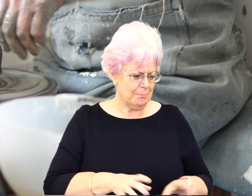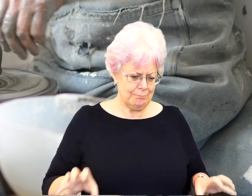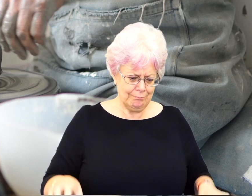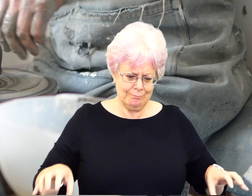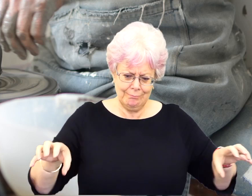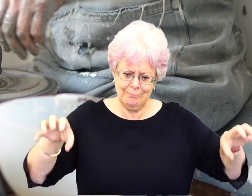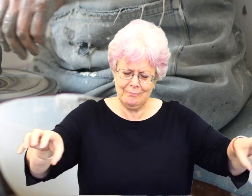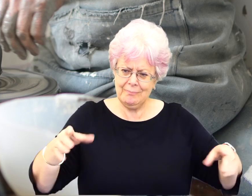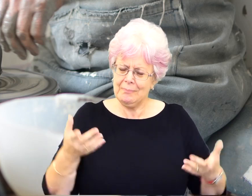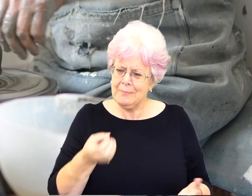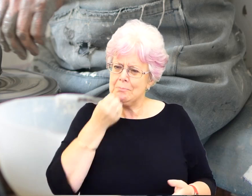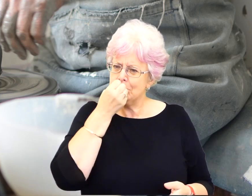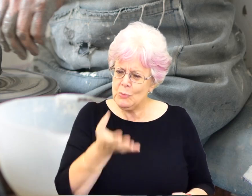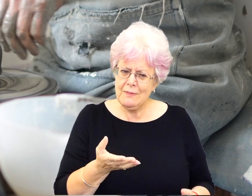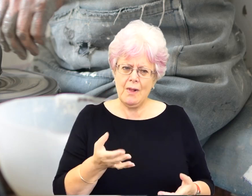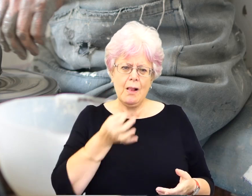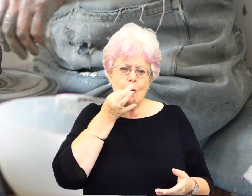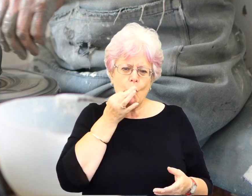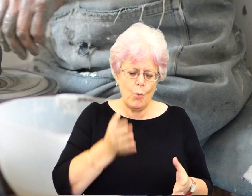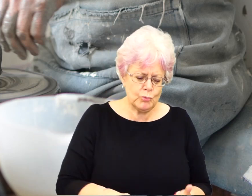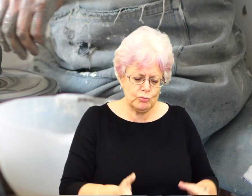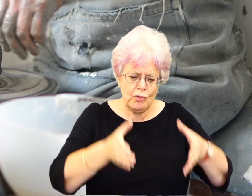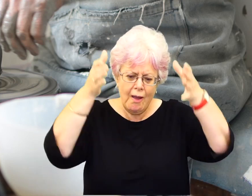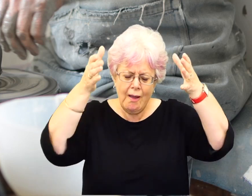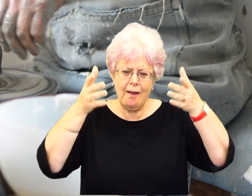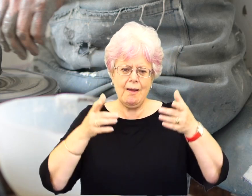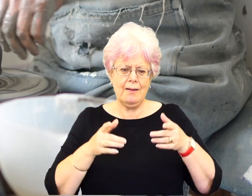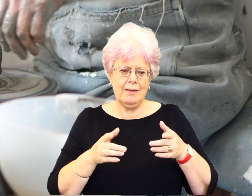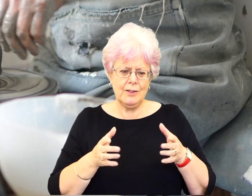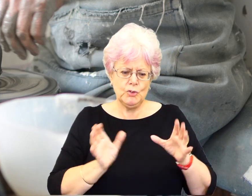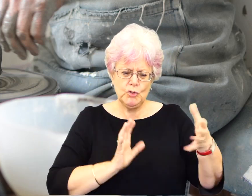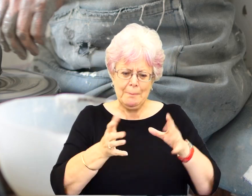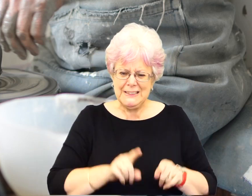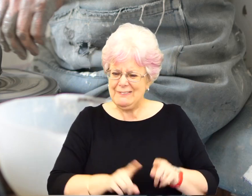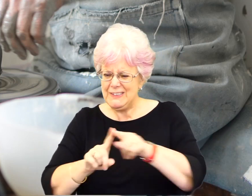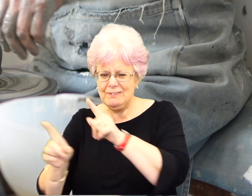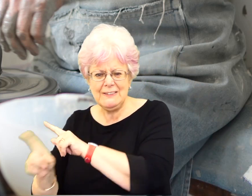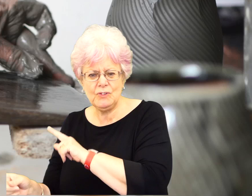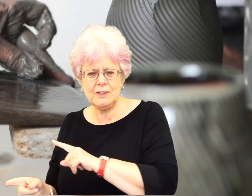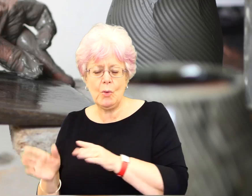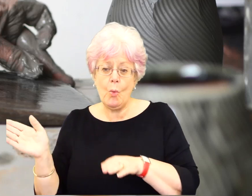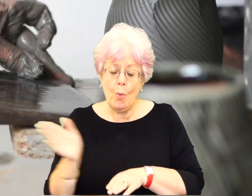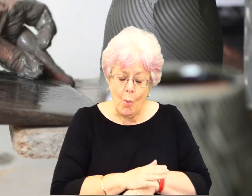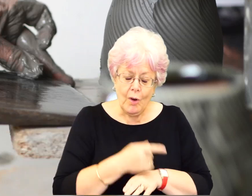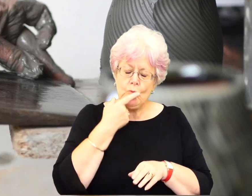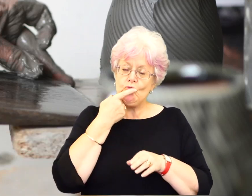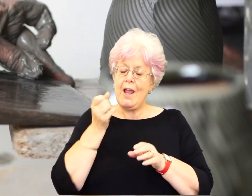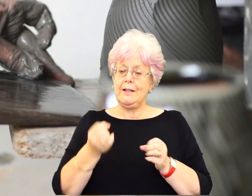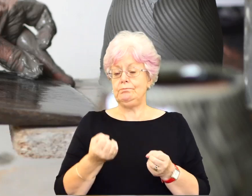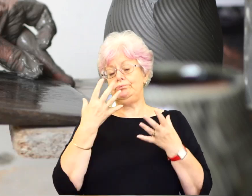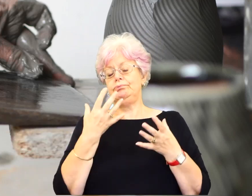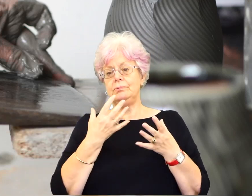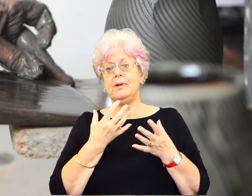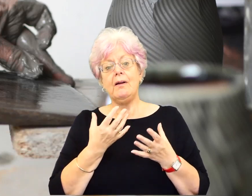these beautiful kind of water jars and different shaped pots, all in this terracotta red, which was the same